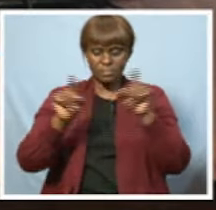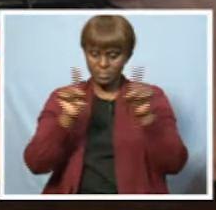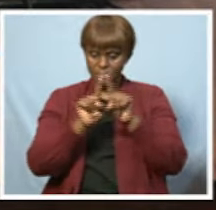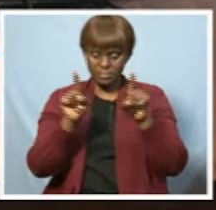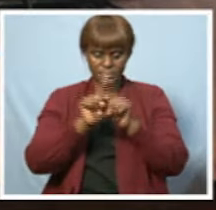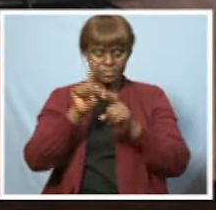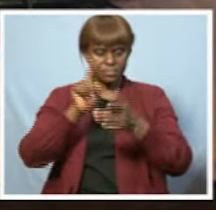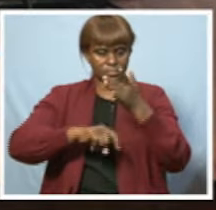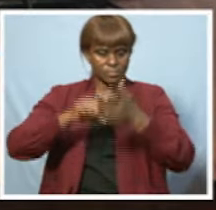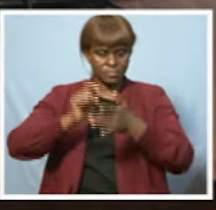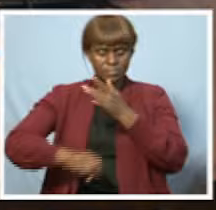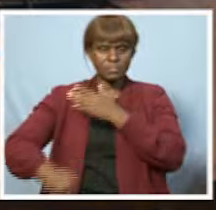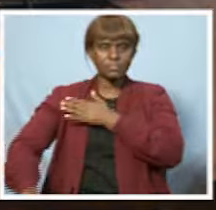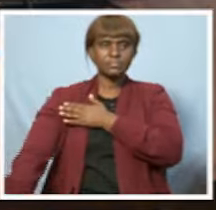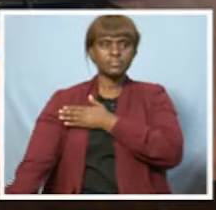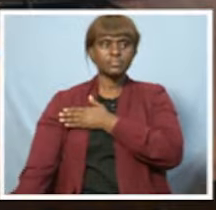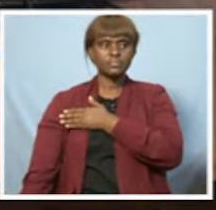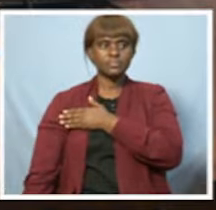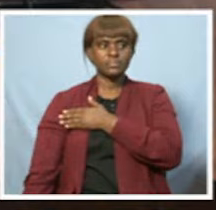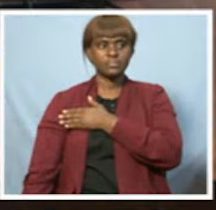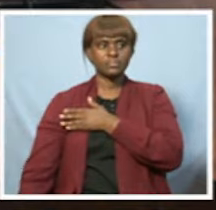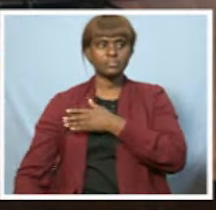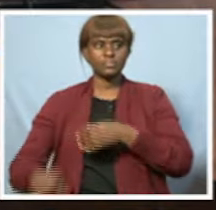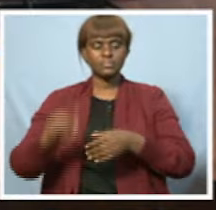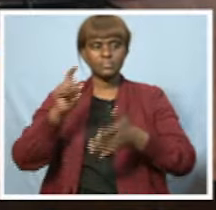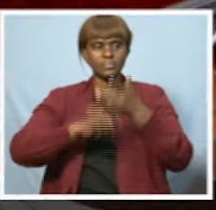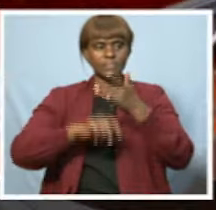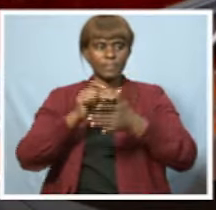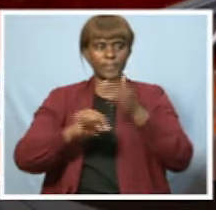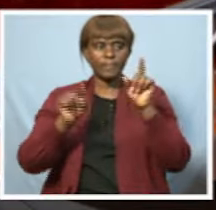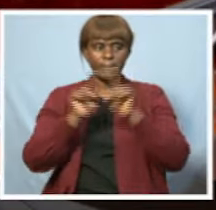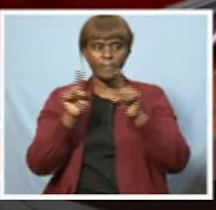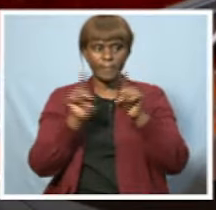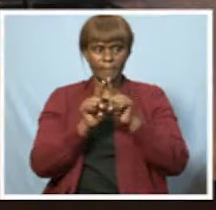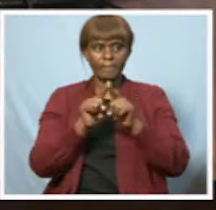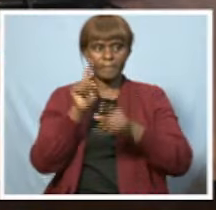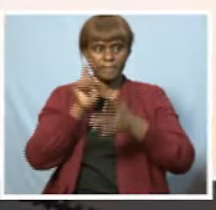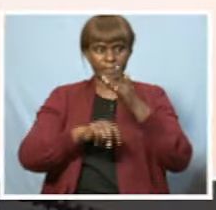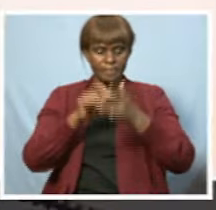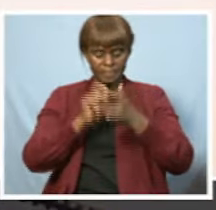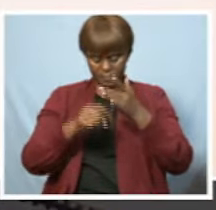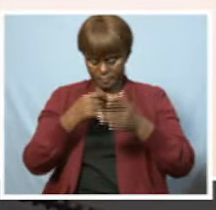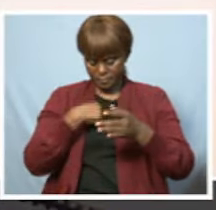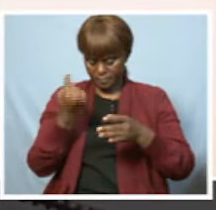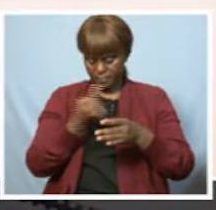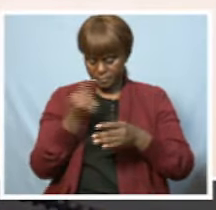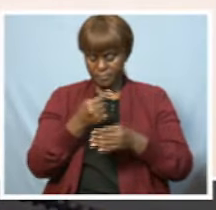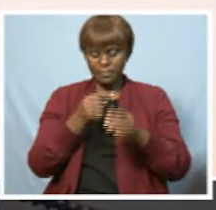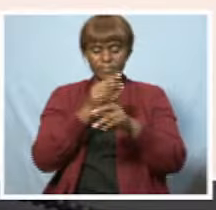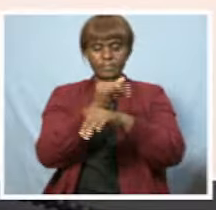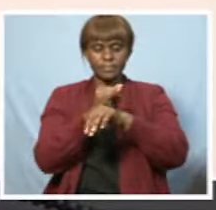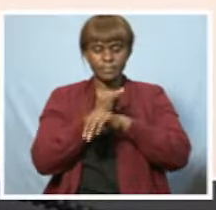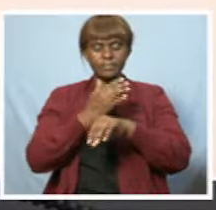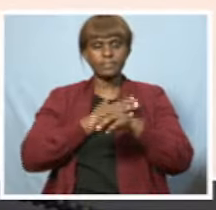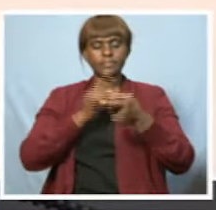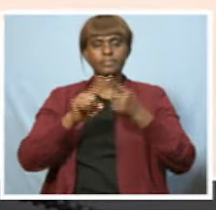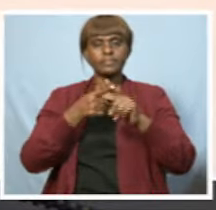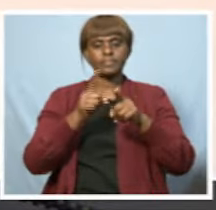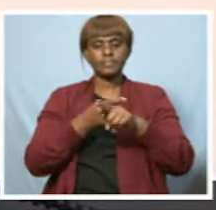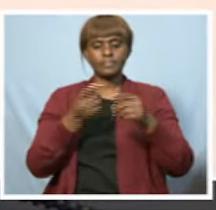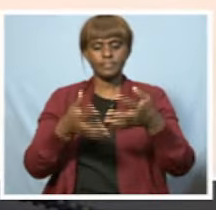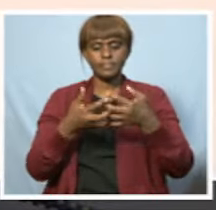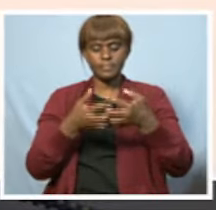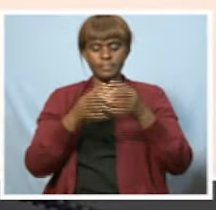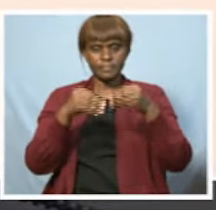cost In the as, cost as part, the initial? yeah, the cost part, I would like to invite my colleagues from engineering to give